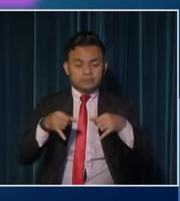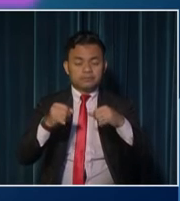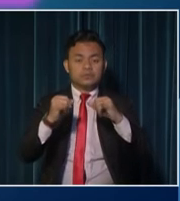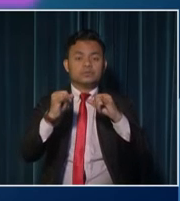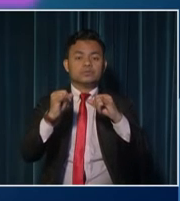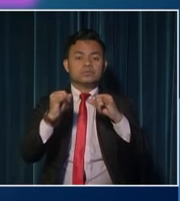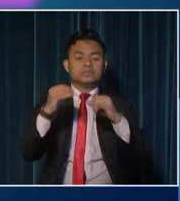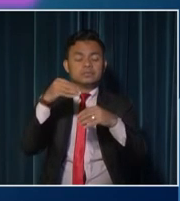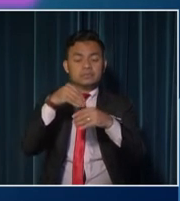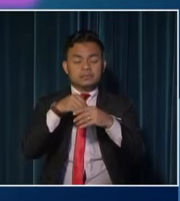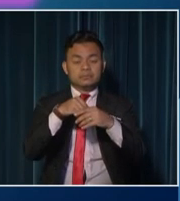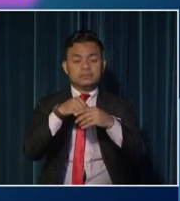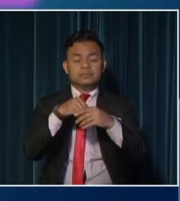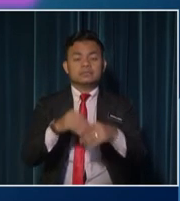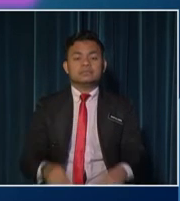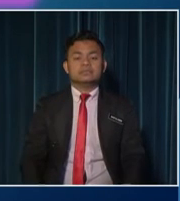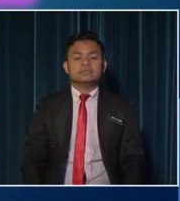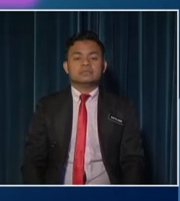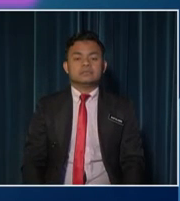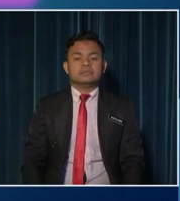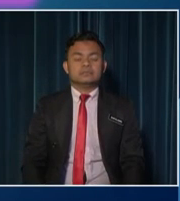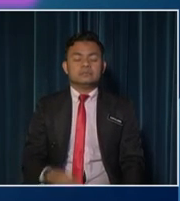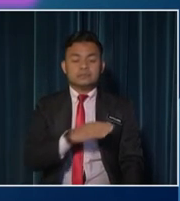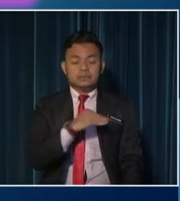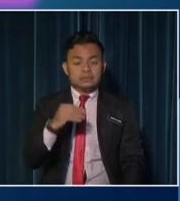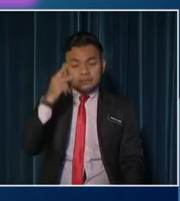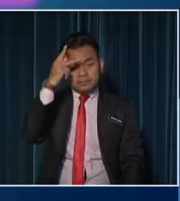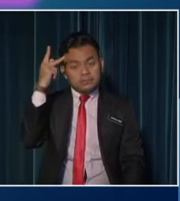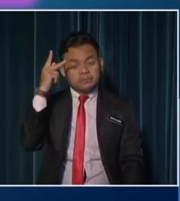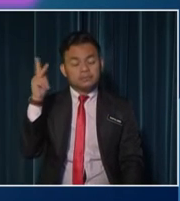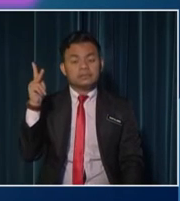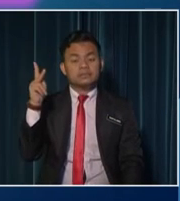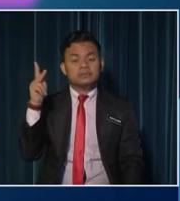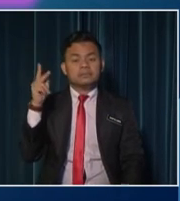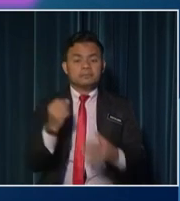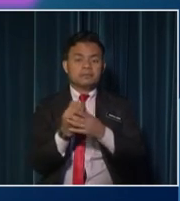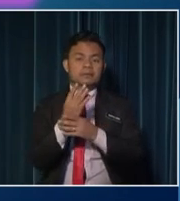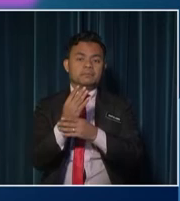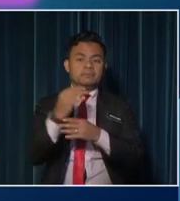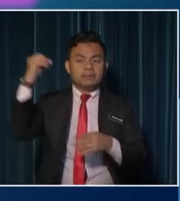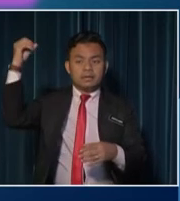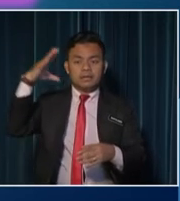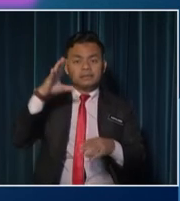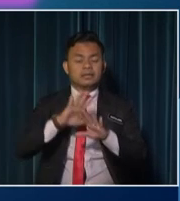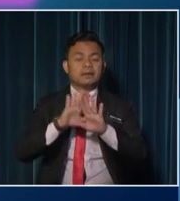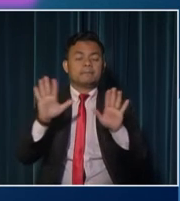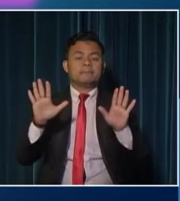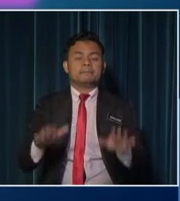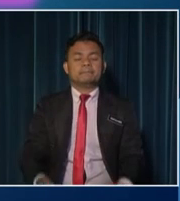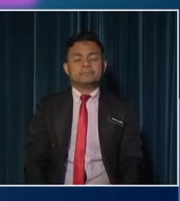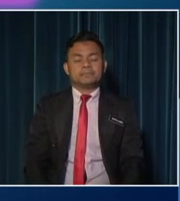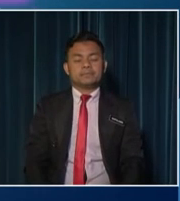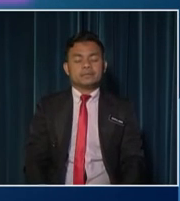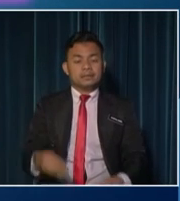the circuit and this causes the bulb to light up. In an